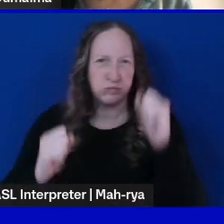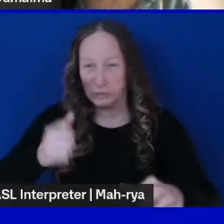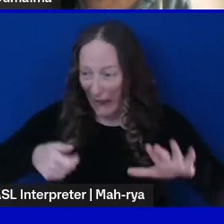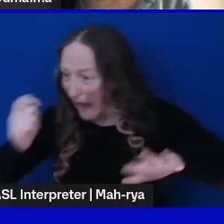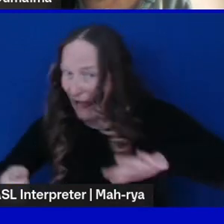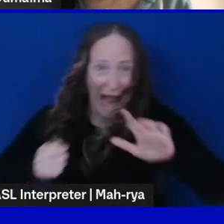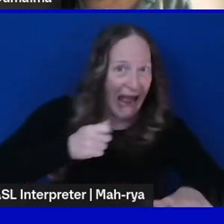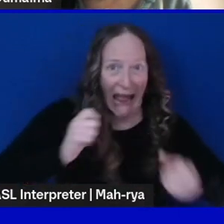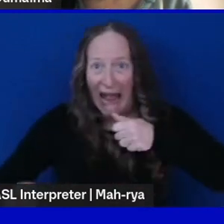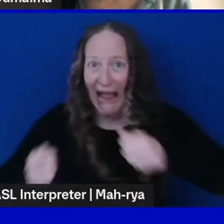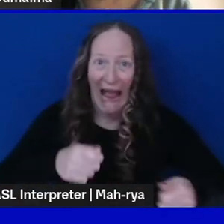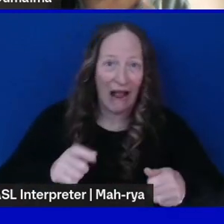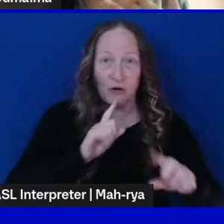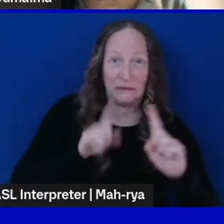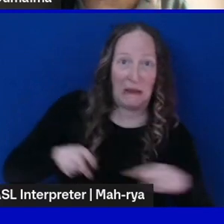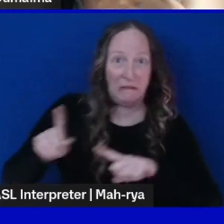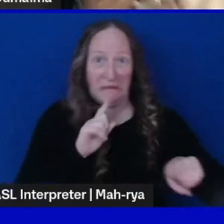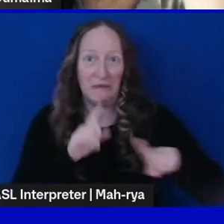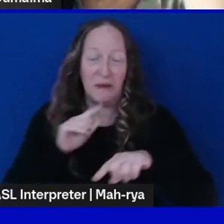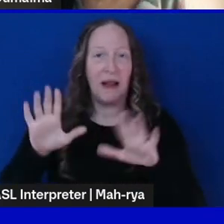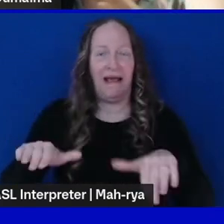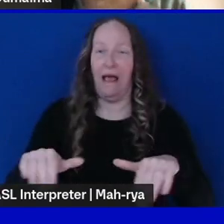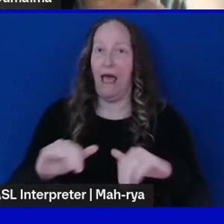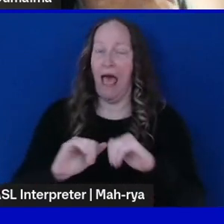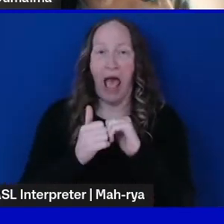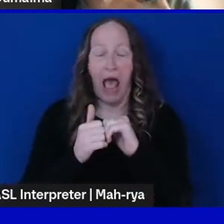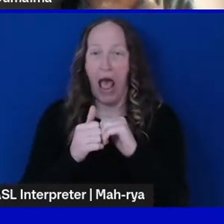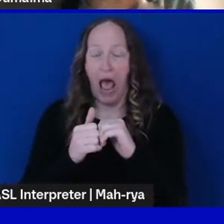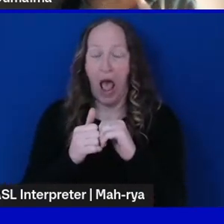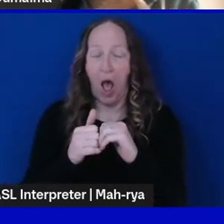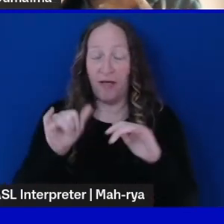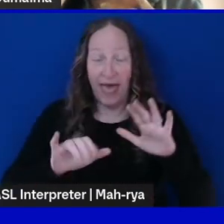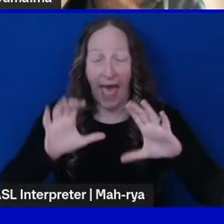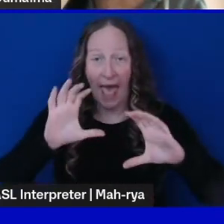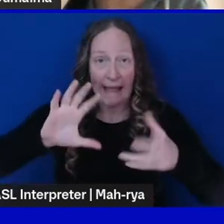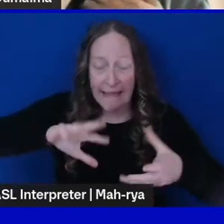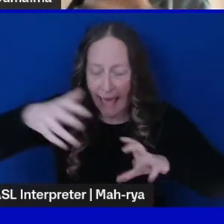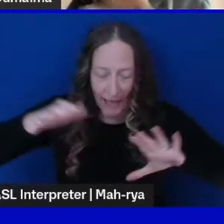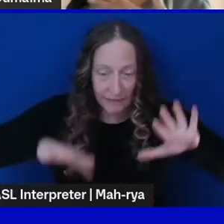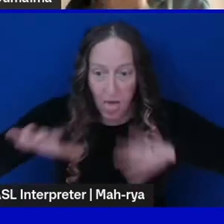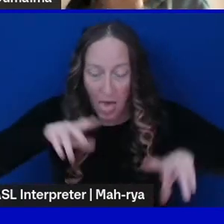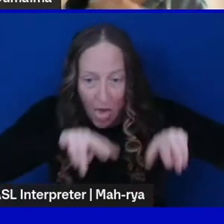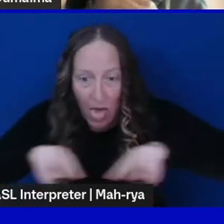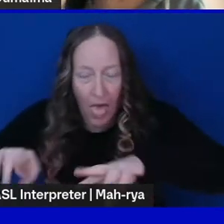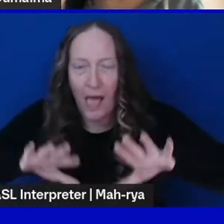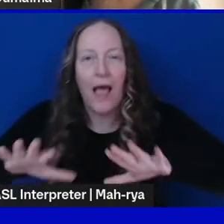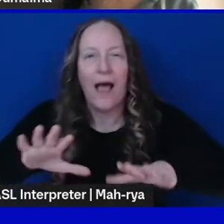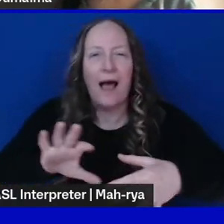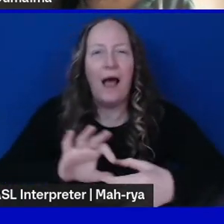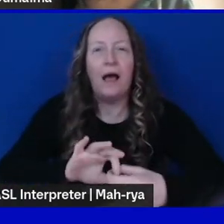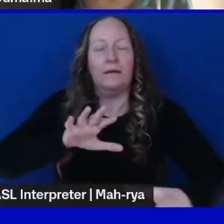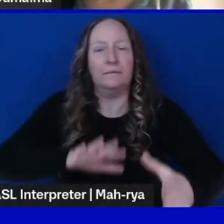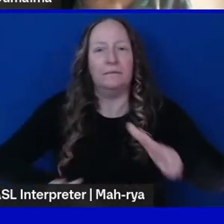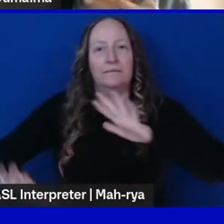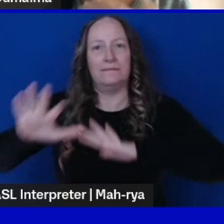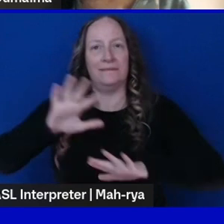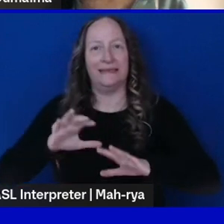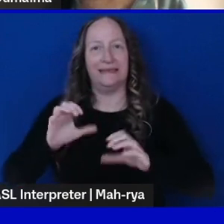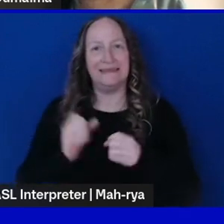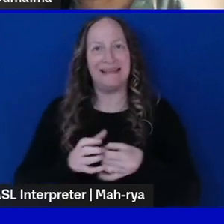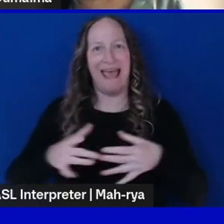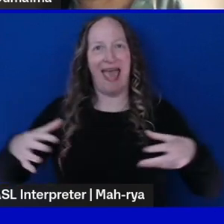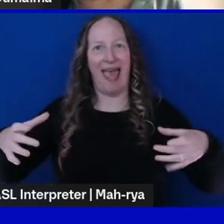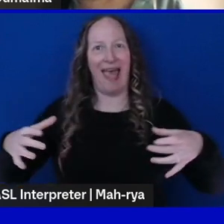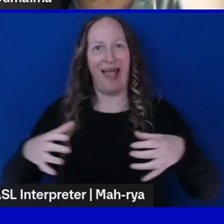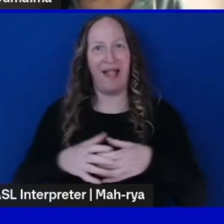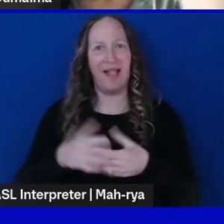So how do we break free from this kind of chaos and be able to scale our management tools effortlessly? That's what we're